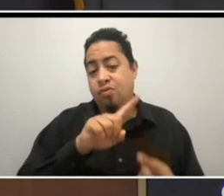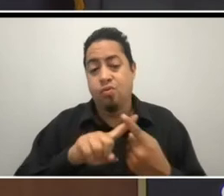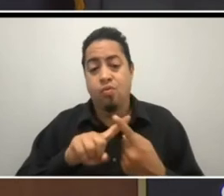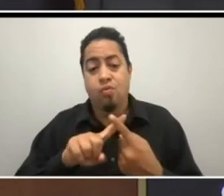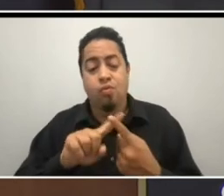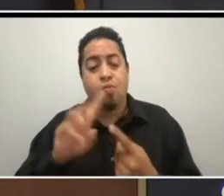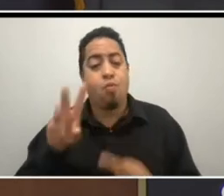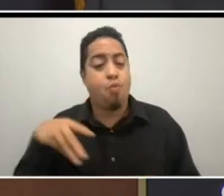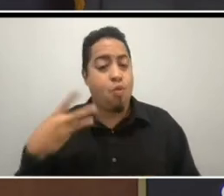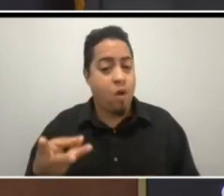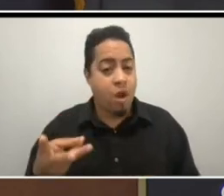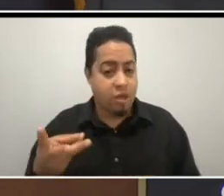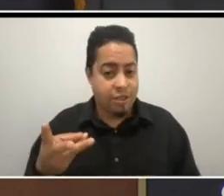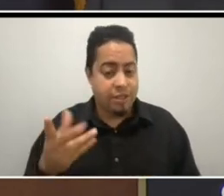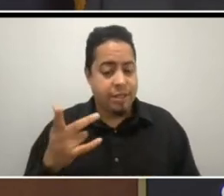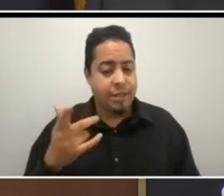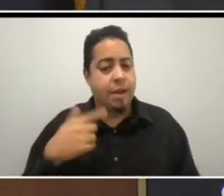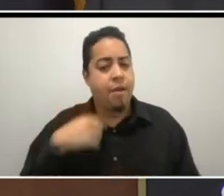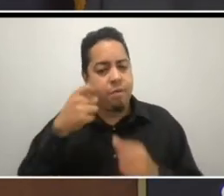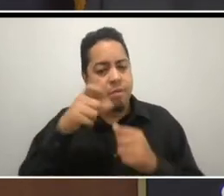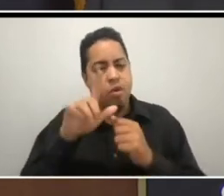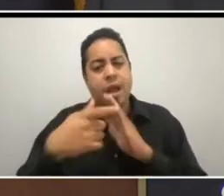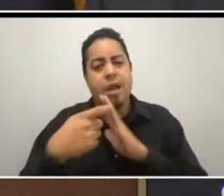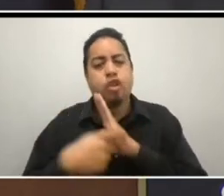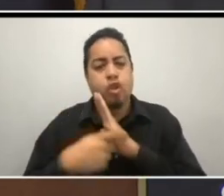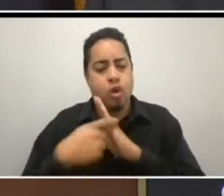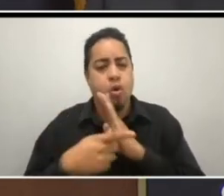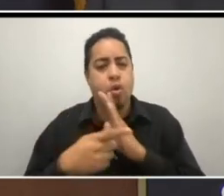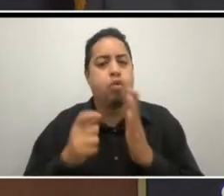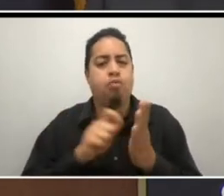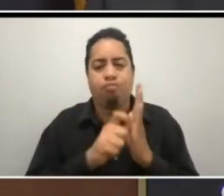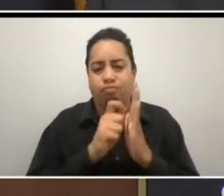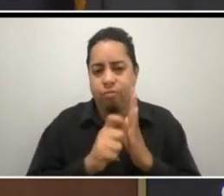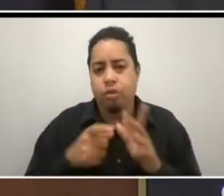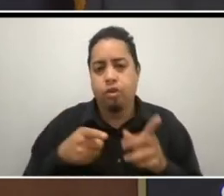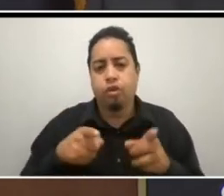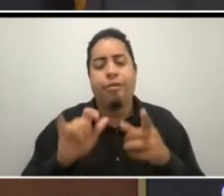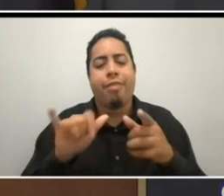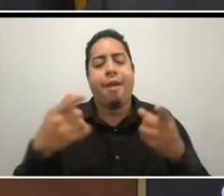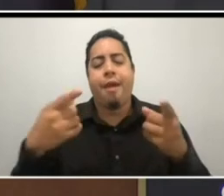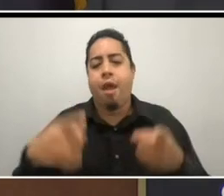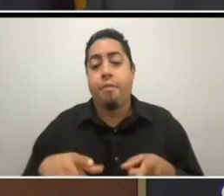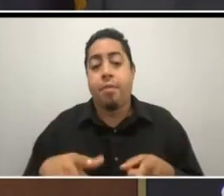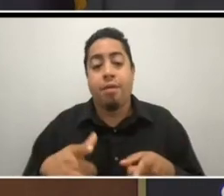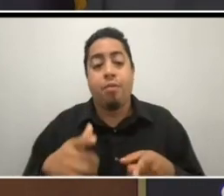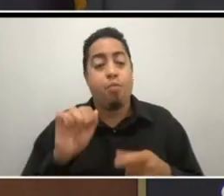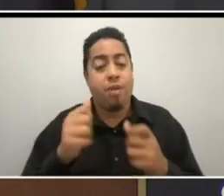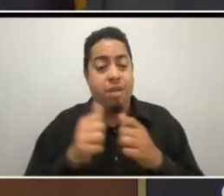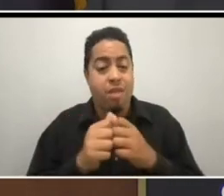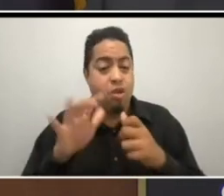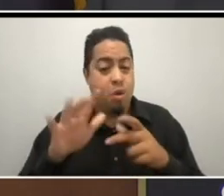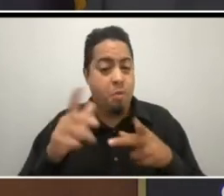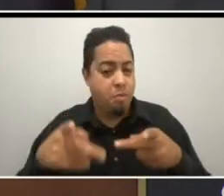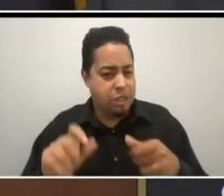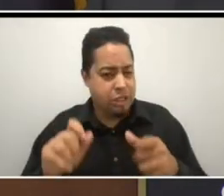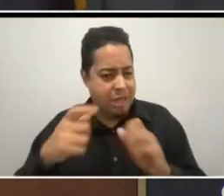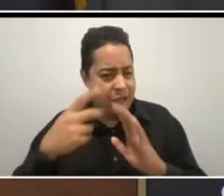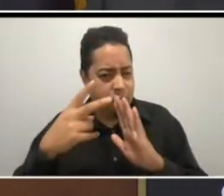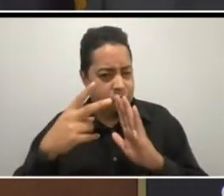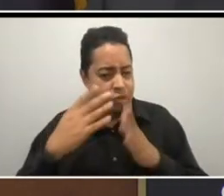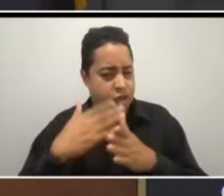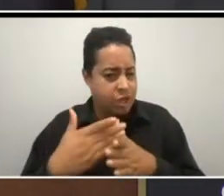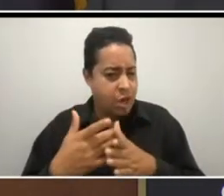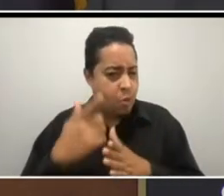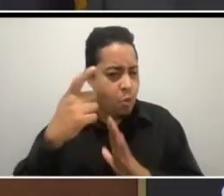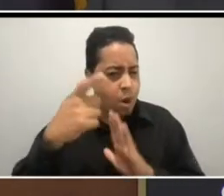were keeping in December 2020 while all of this was taking place. With your permission, I'm wondering if you would be willing to share one passage in particular with